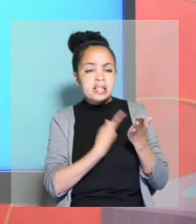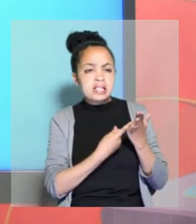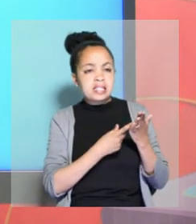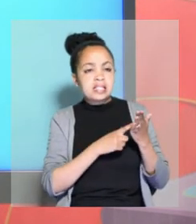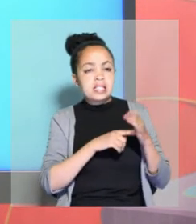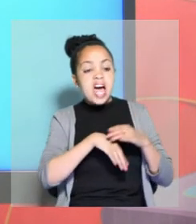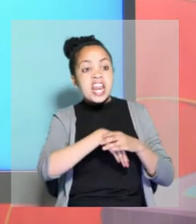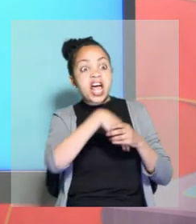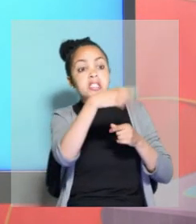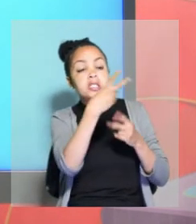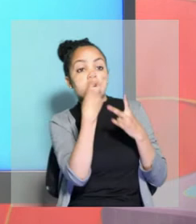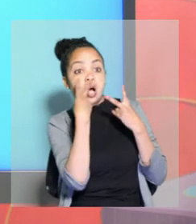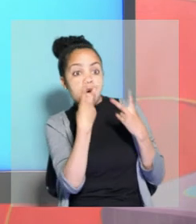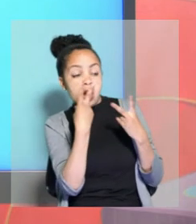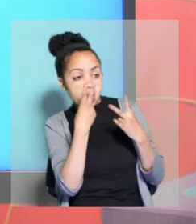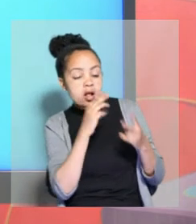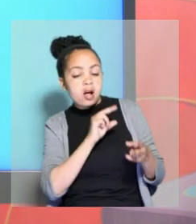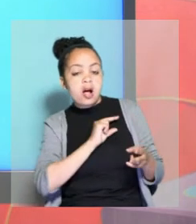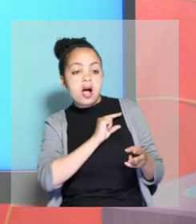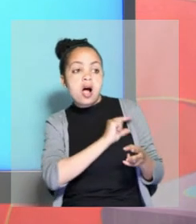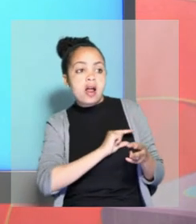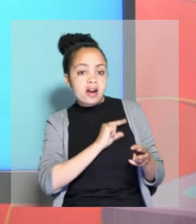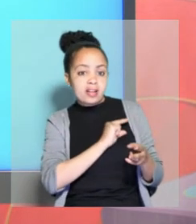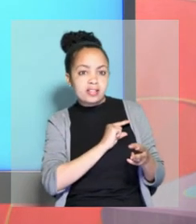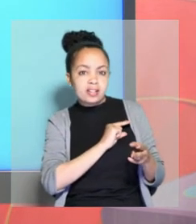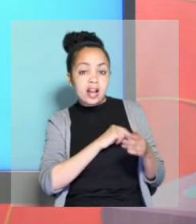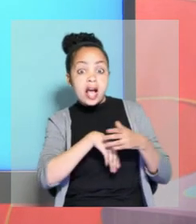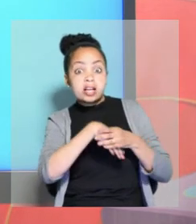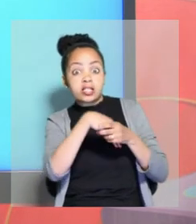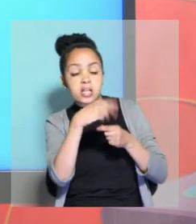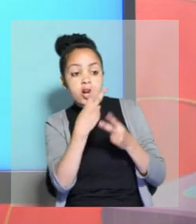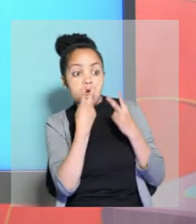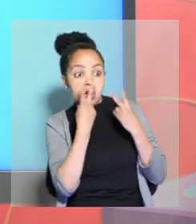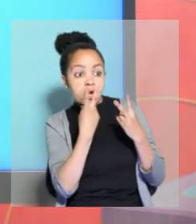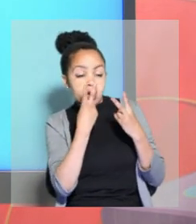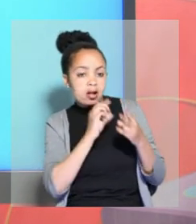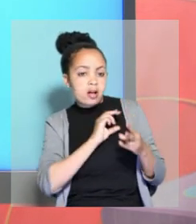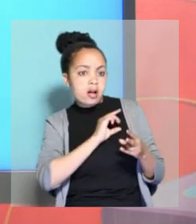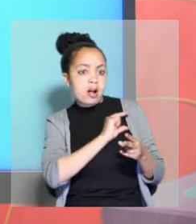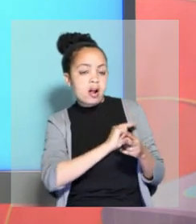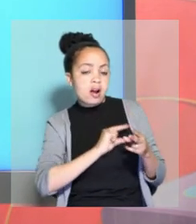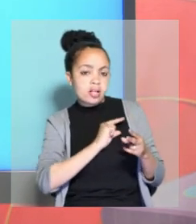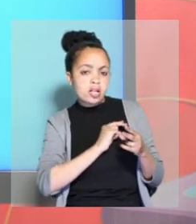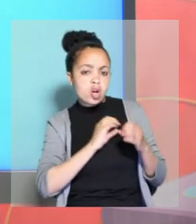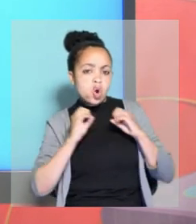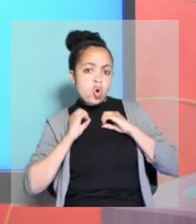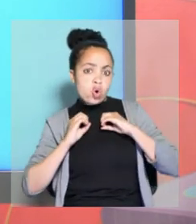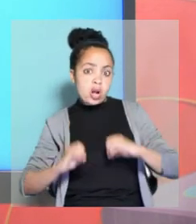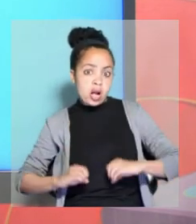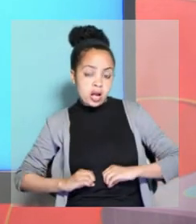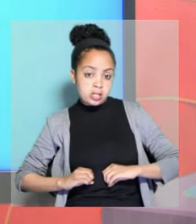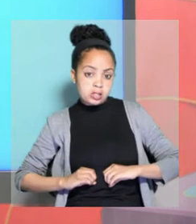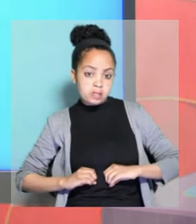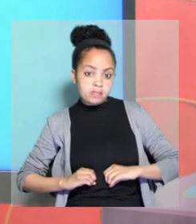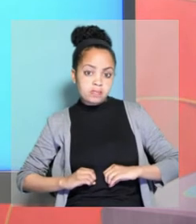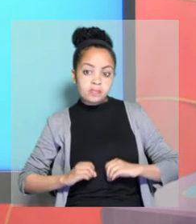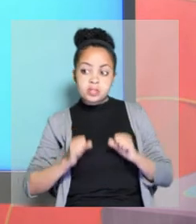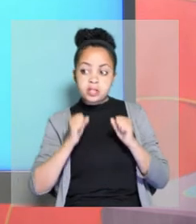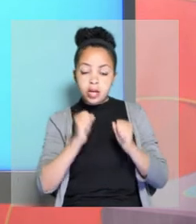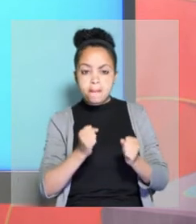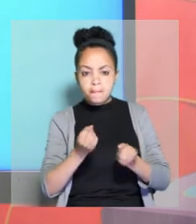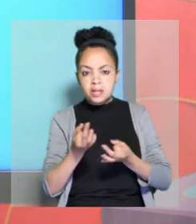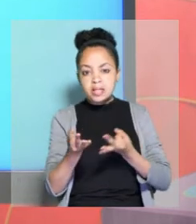an externally observable character. External observable character of an organism or phenotype can